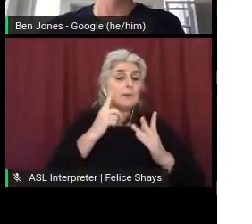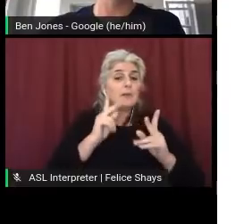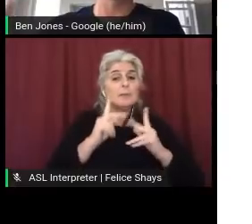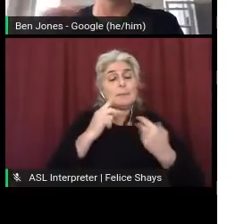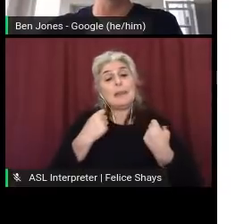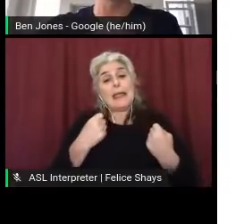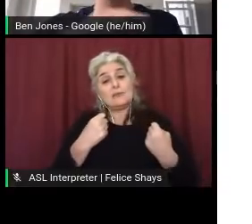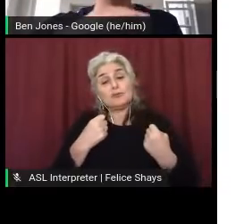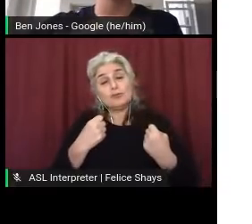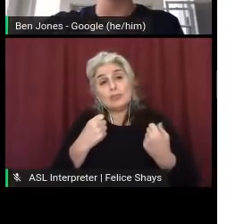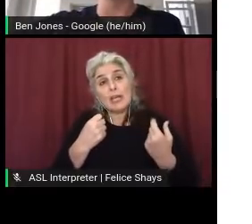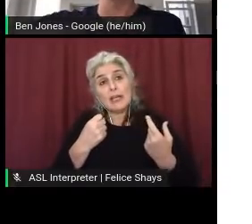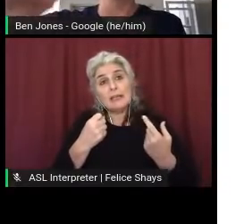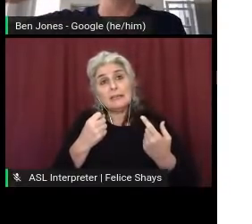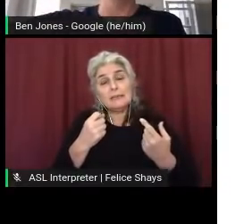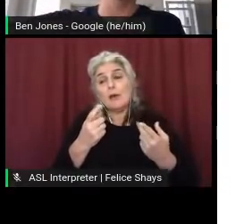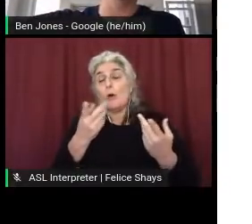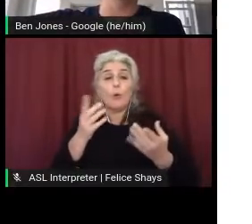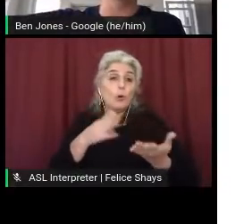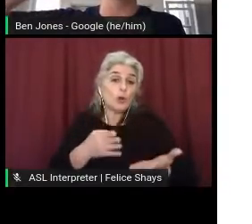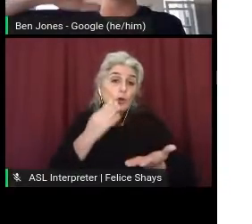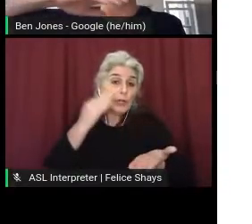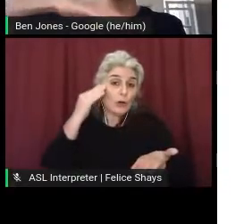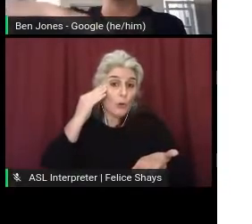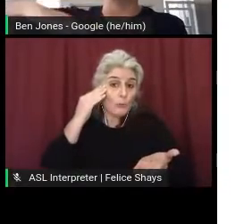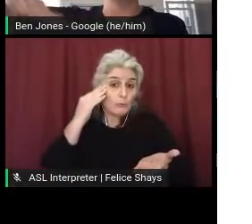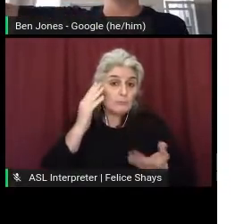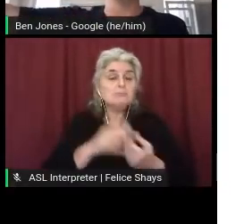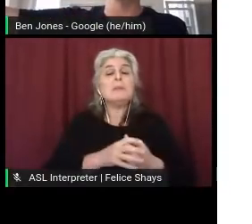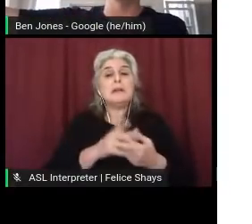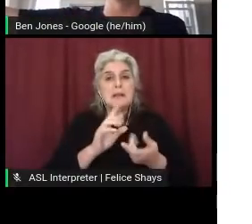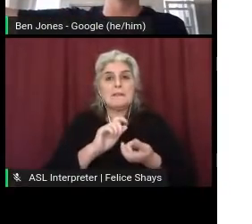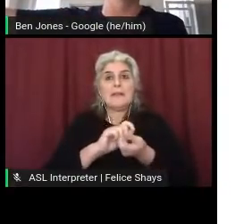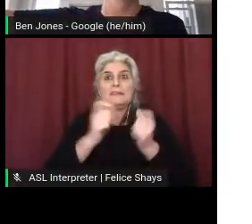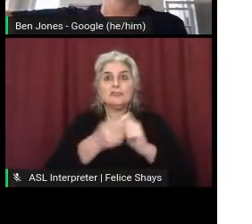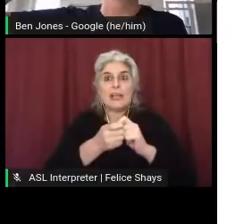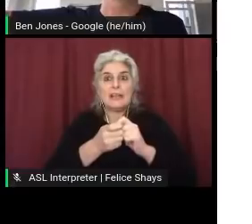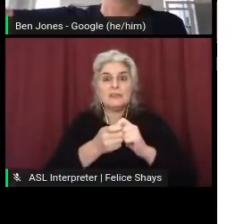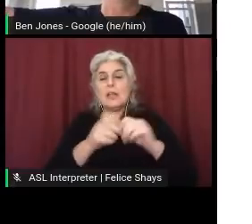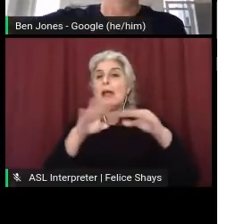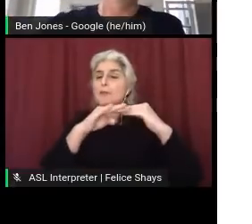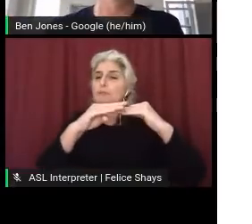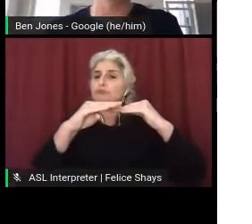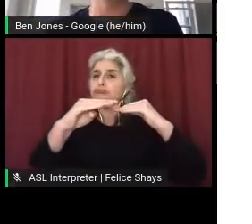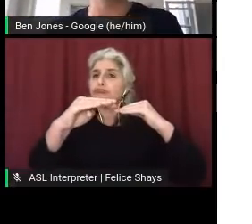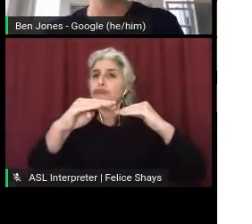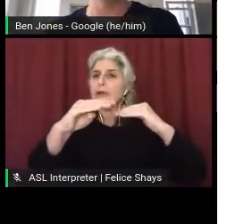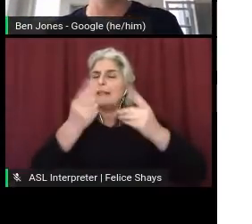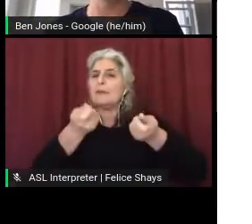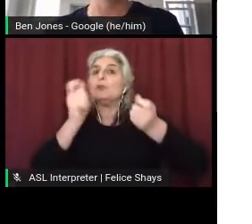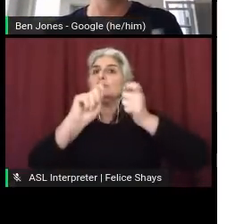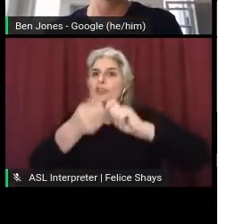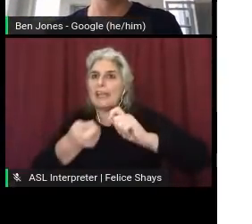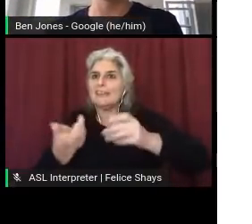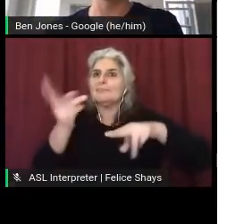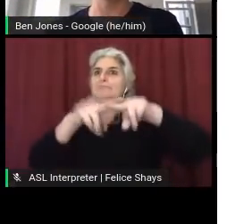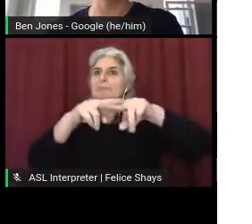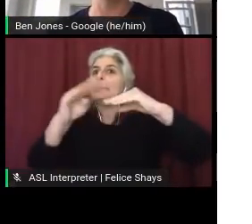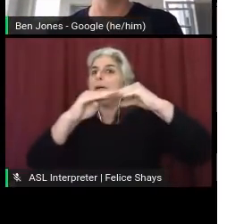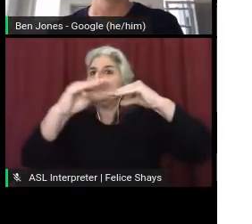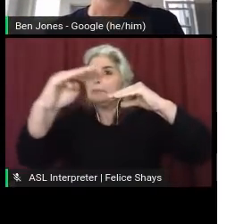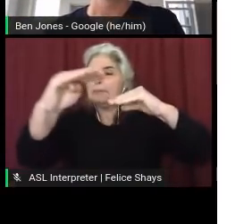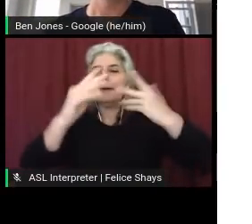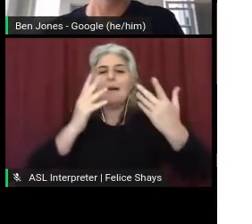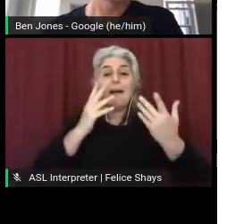then we see speed up. These are behaviors that were already growing or accelerating that got a huge boost and continue to sustain at high levels. These are